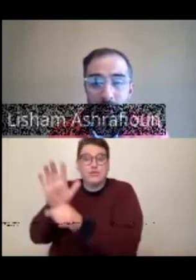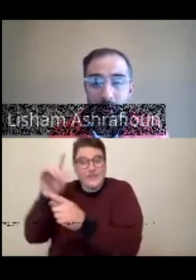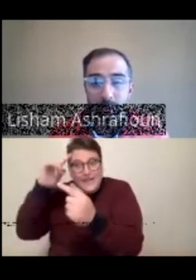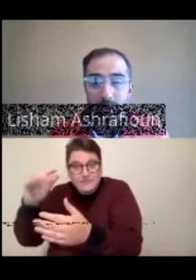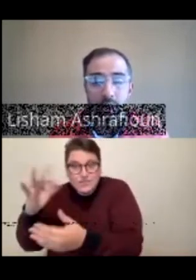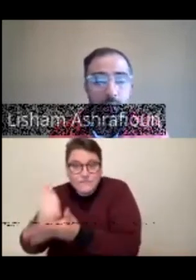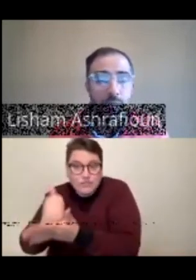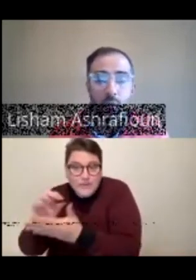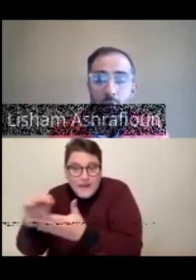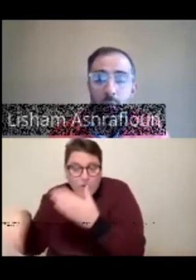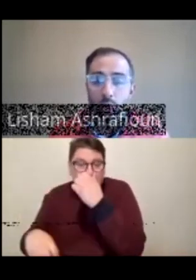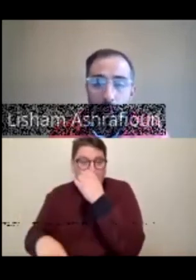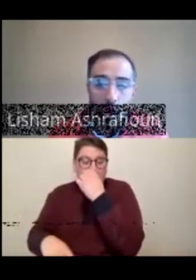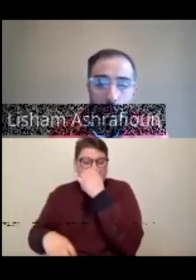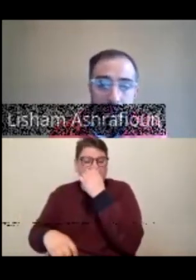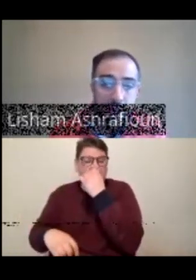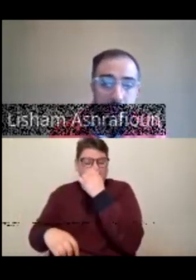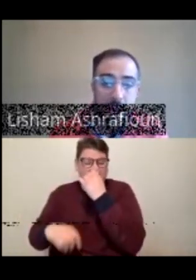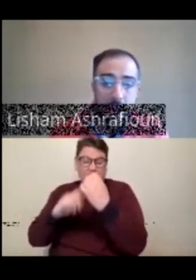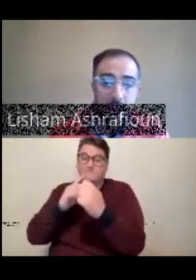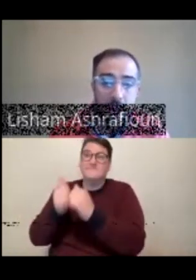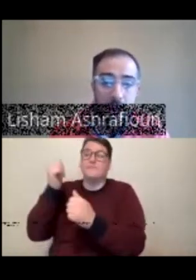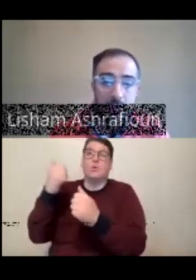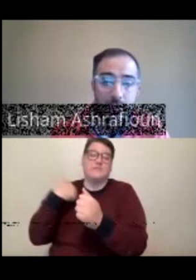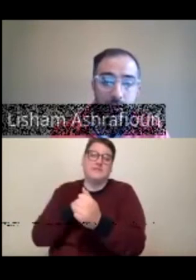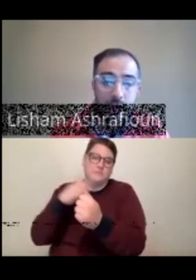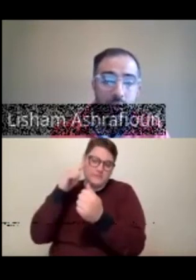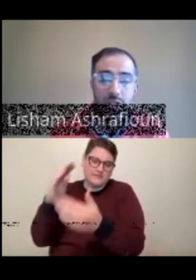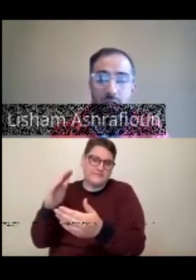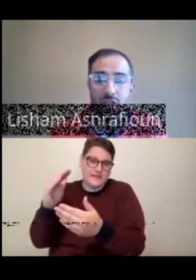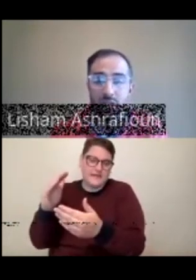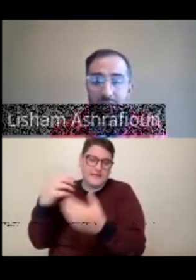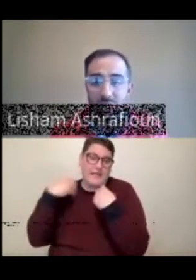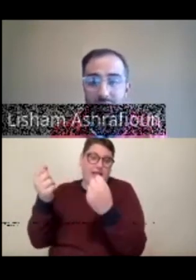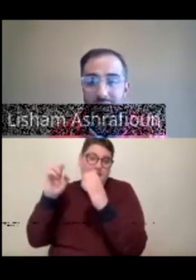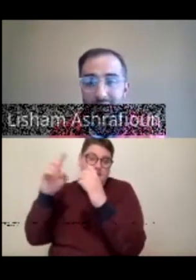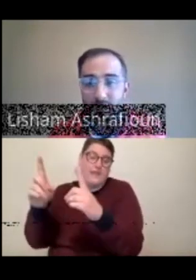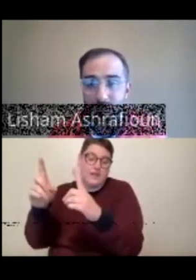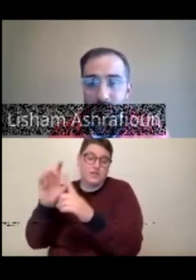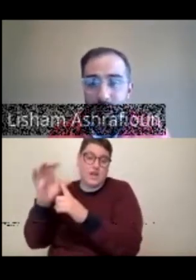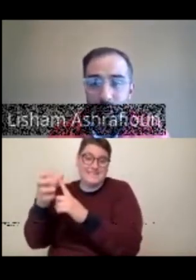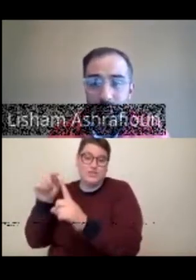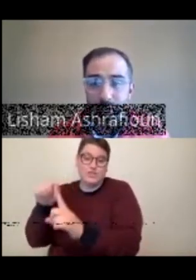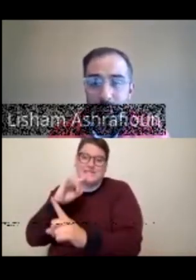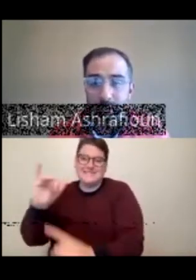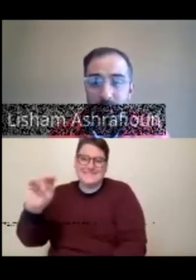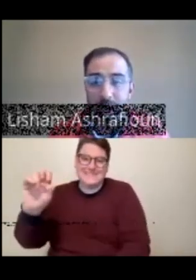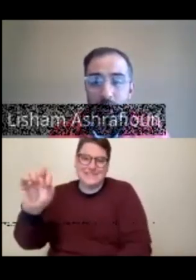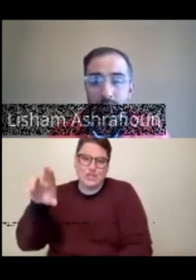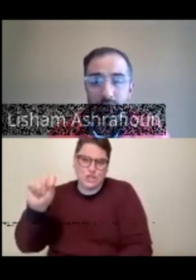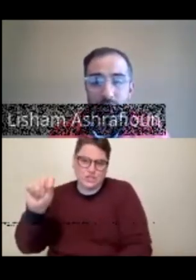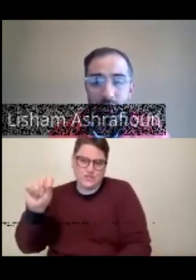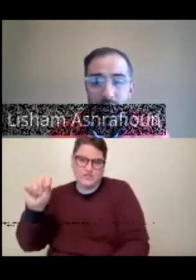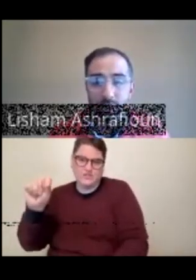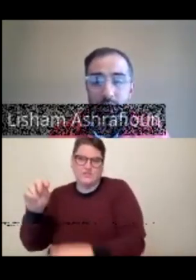treatment outcomes. You know, for the most part, we think that the health education condition is inert with respect to the